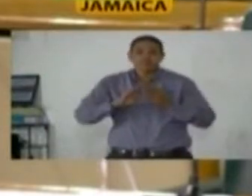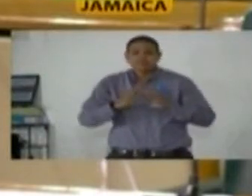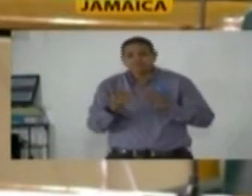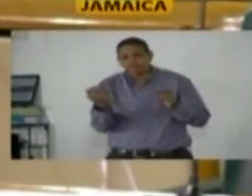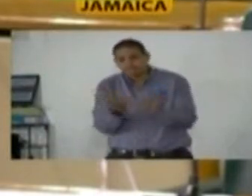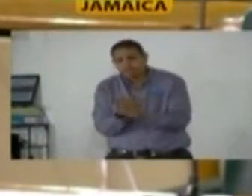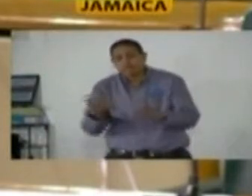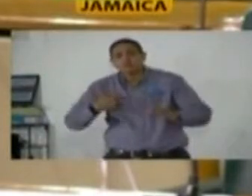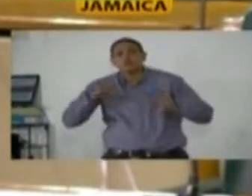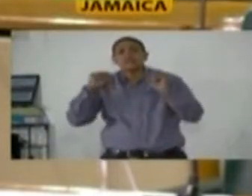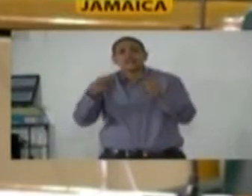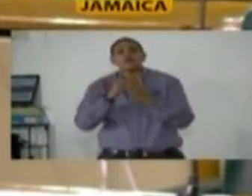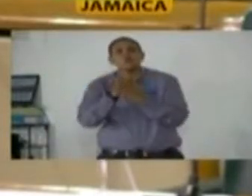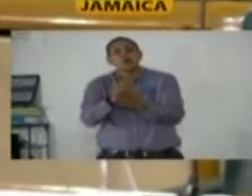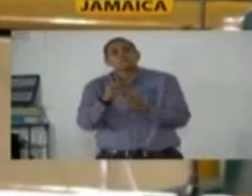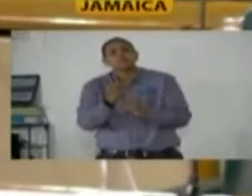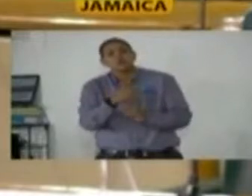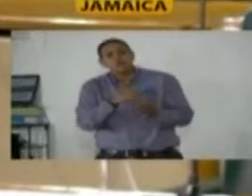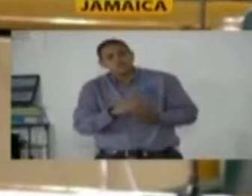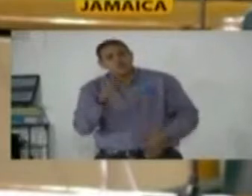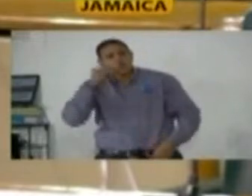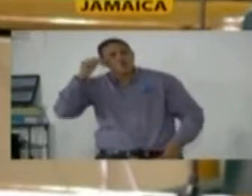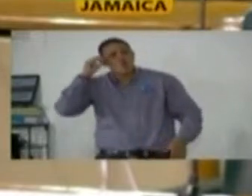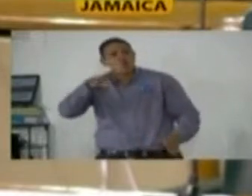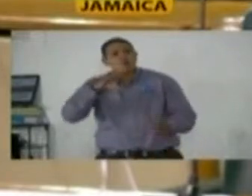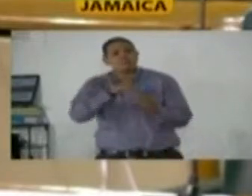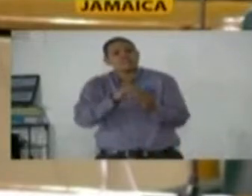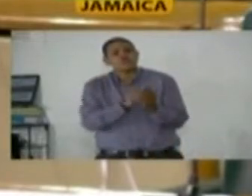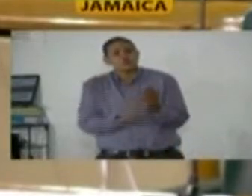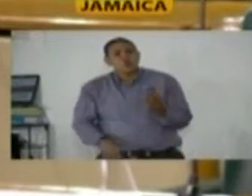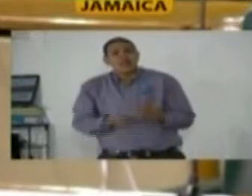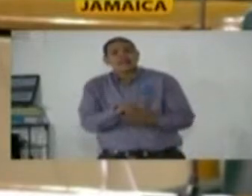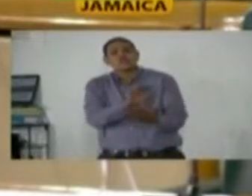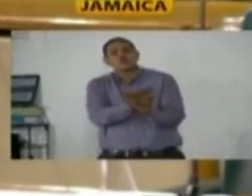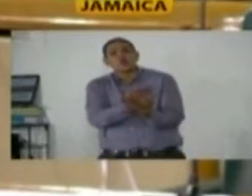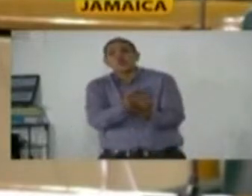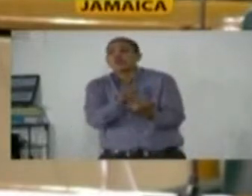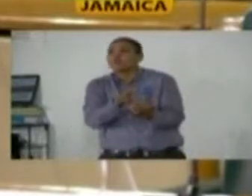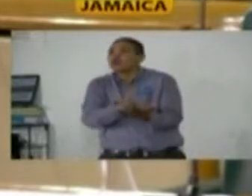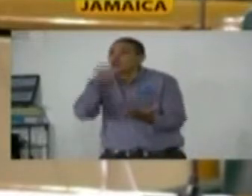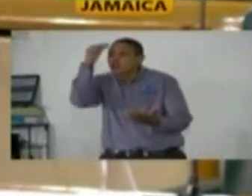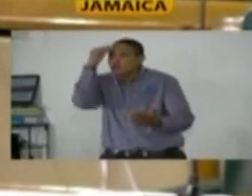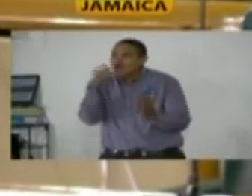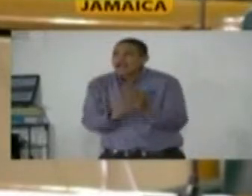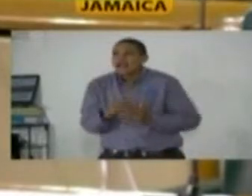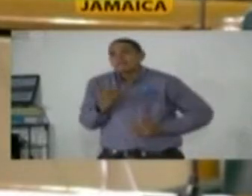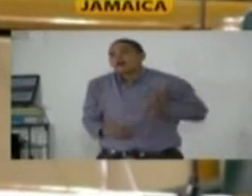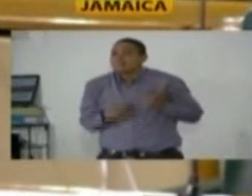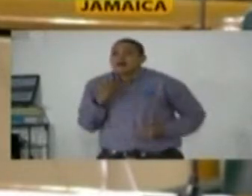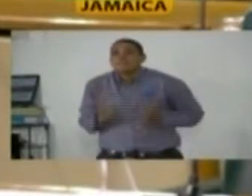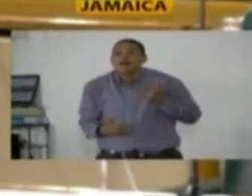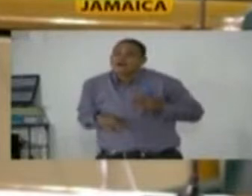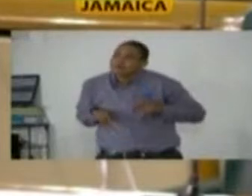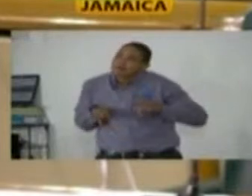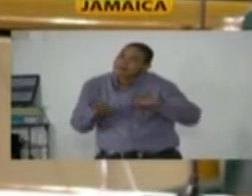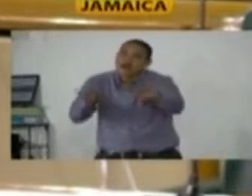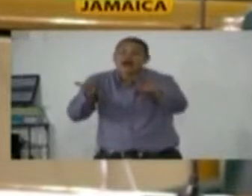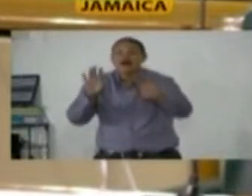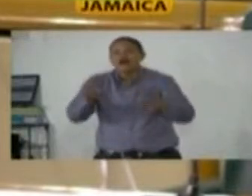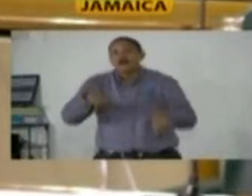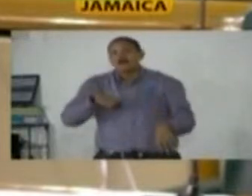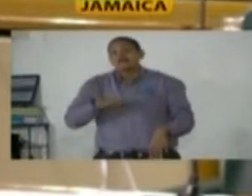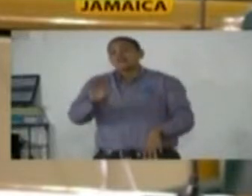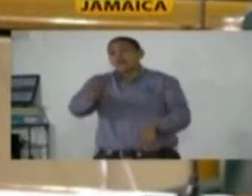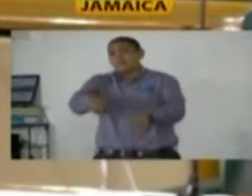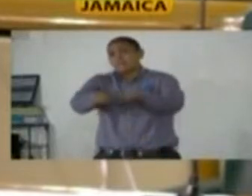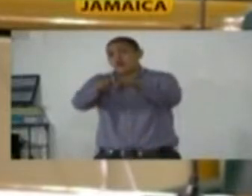help the situations in the homes and get our students in school and learning again. And let me just pause to acknowledge the work